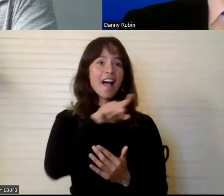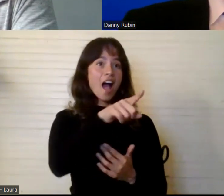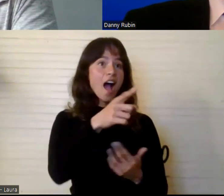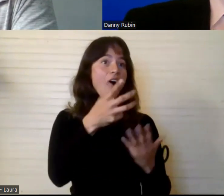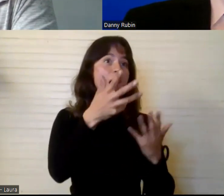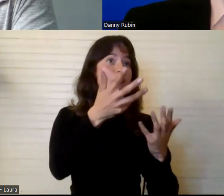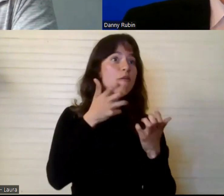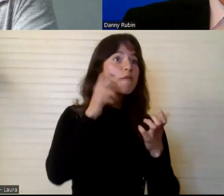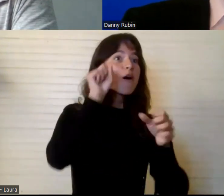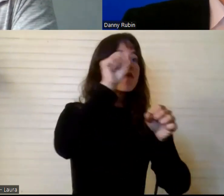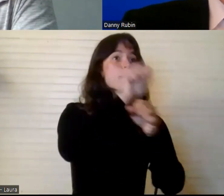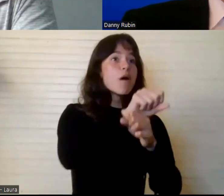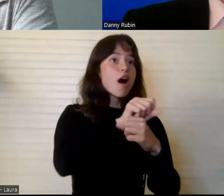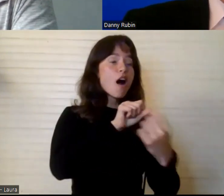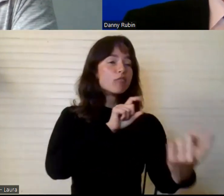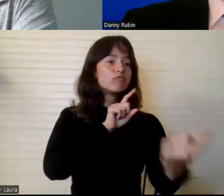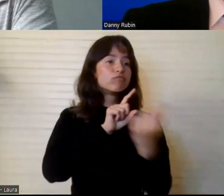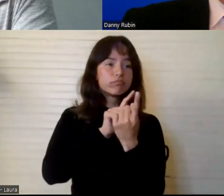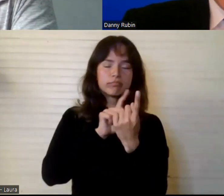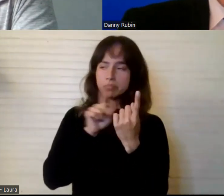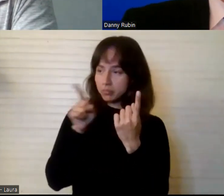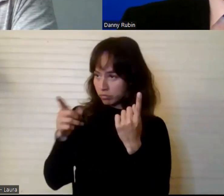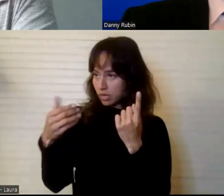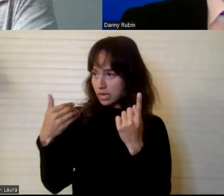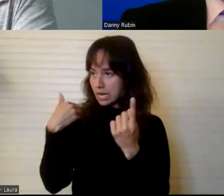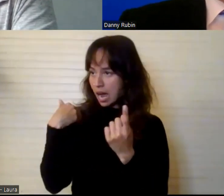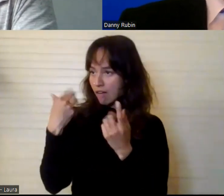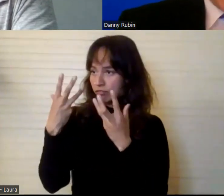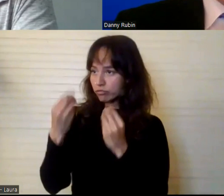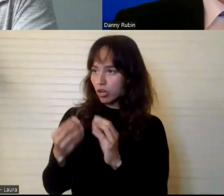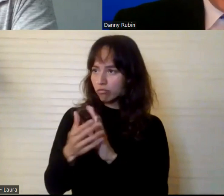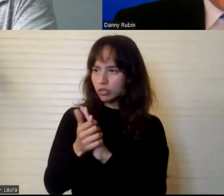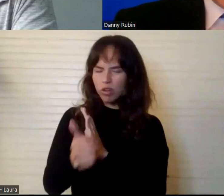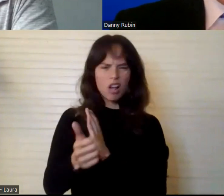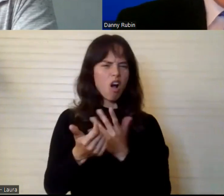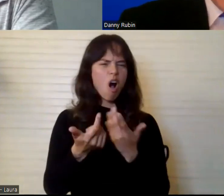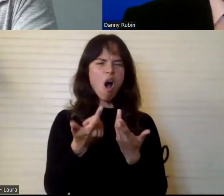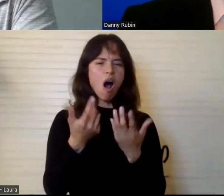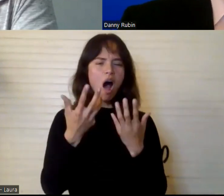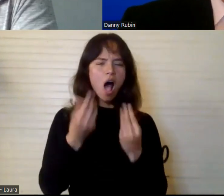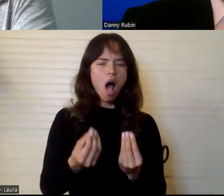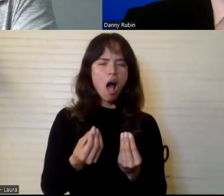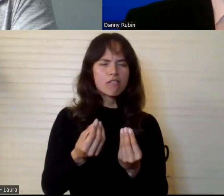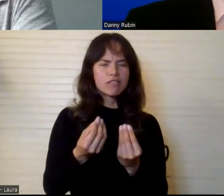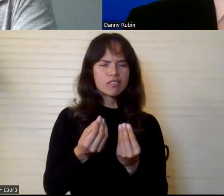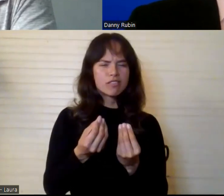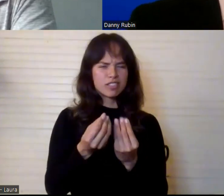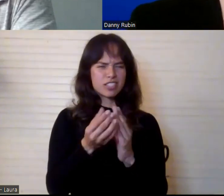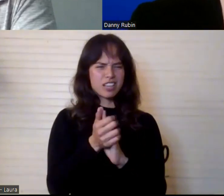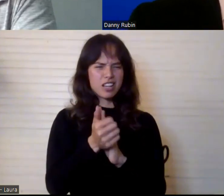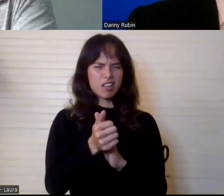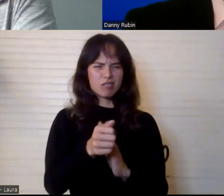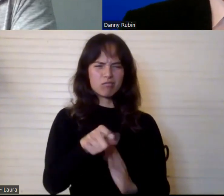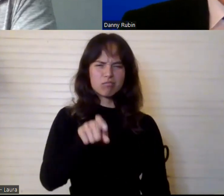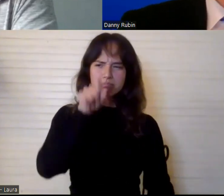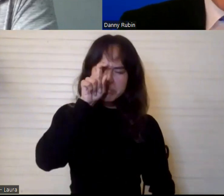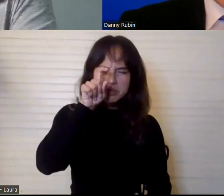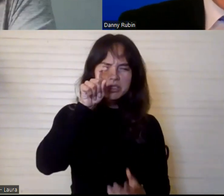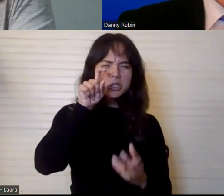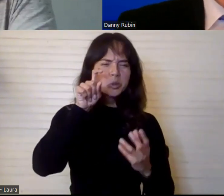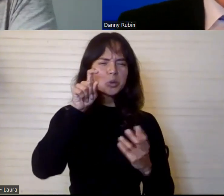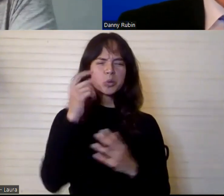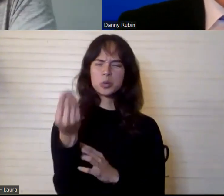I think, Don, you probably have to be very delicate with soft skills with these projects is